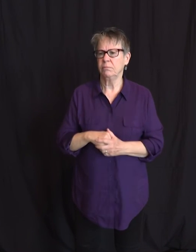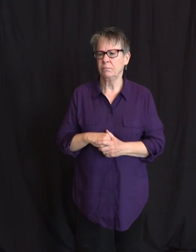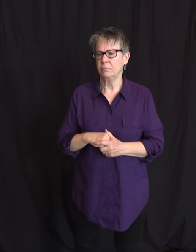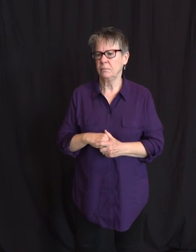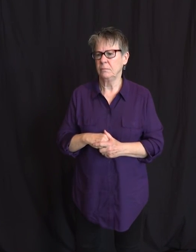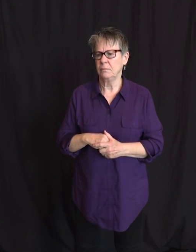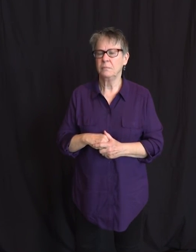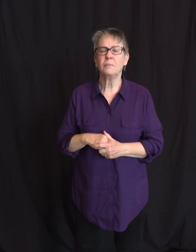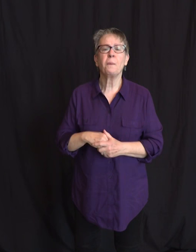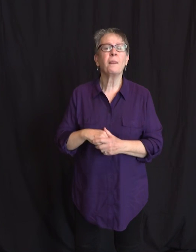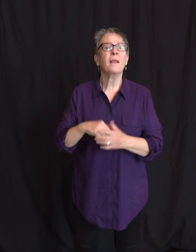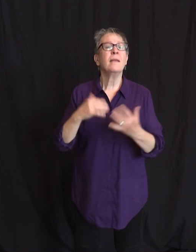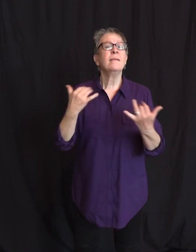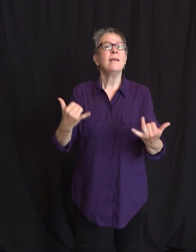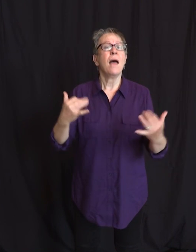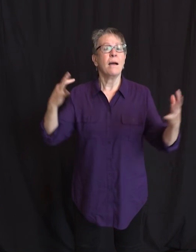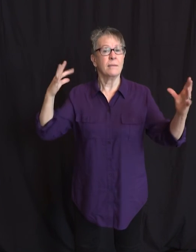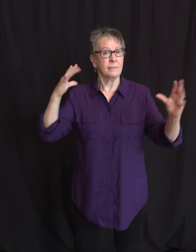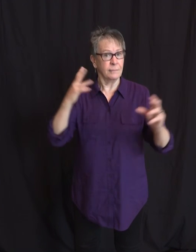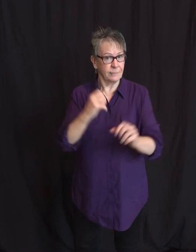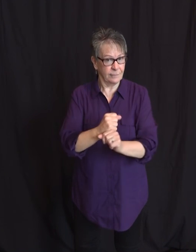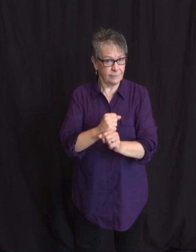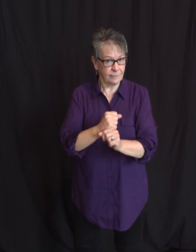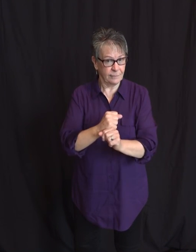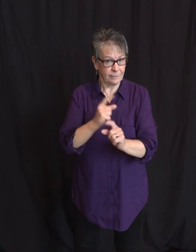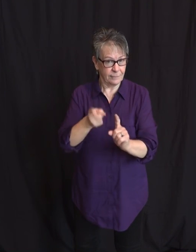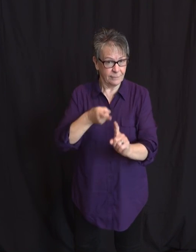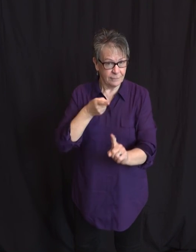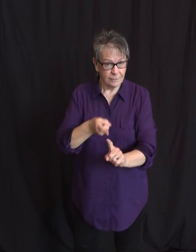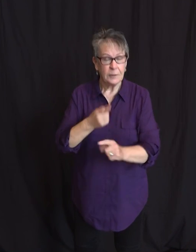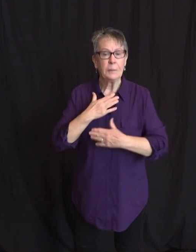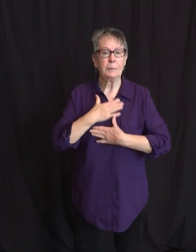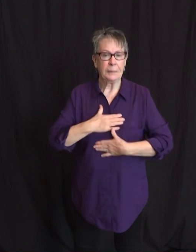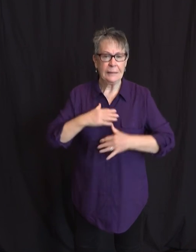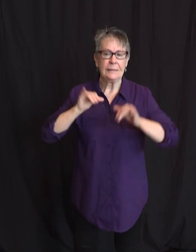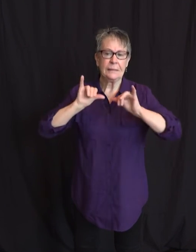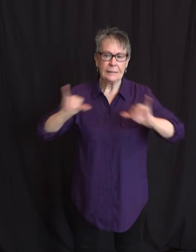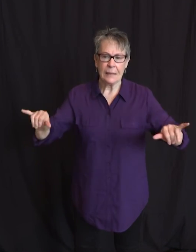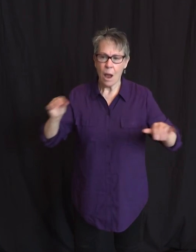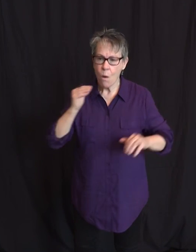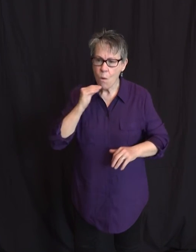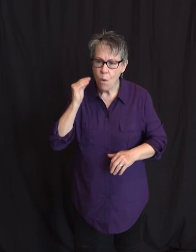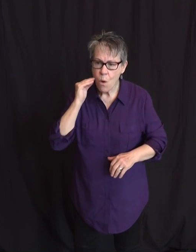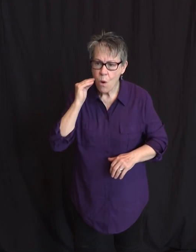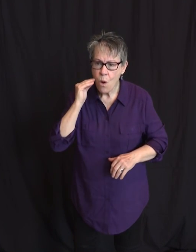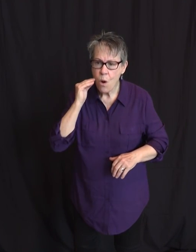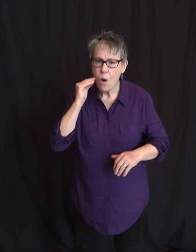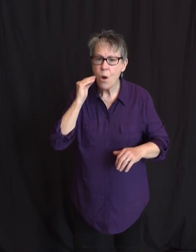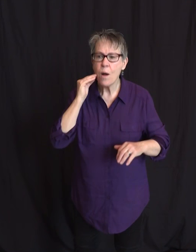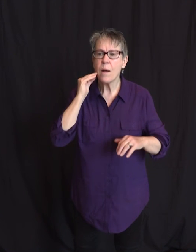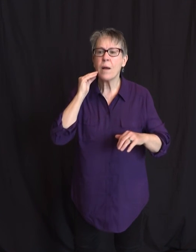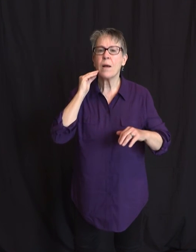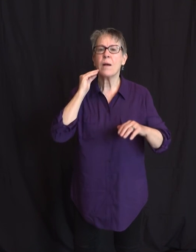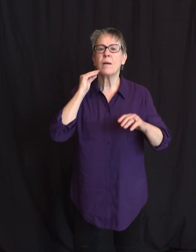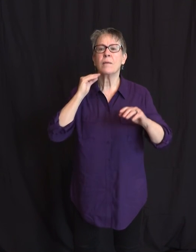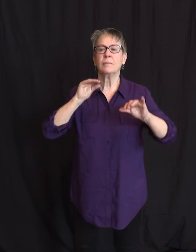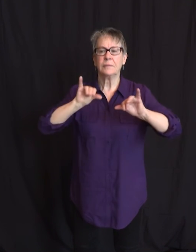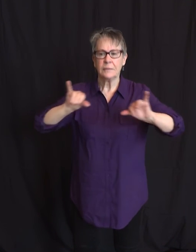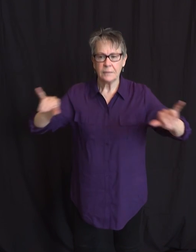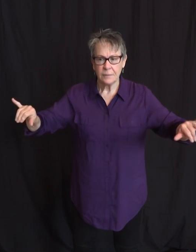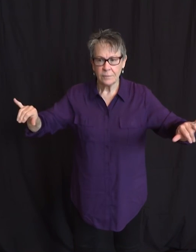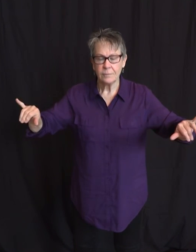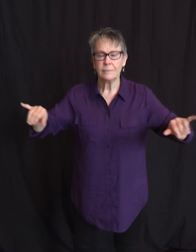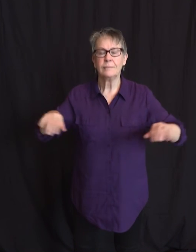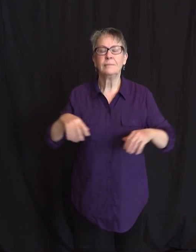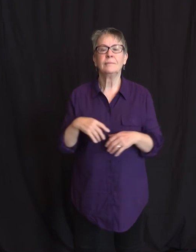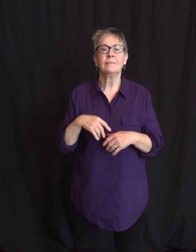because it's working. And if folks are looking for hope and light at the end of the tunnel, it's in your hands. And so far, New